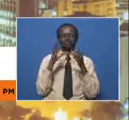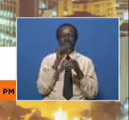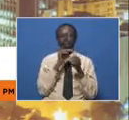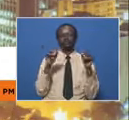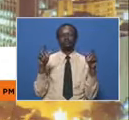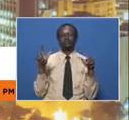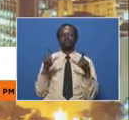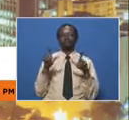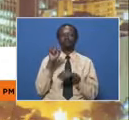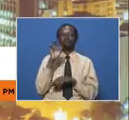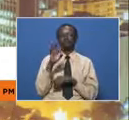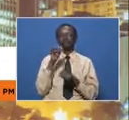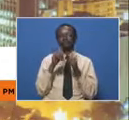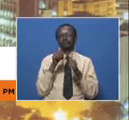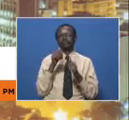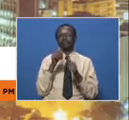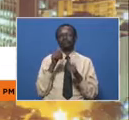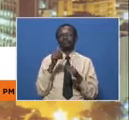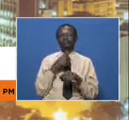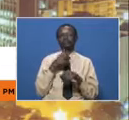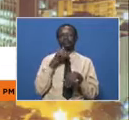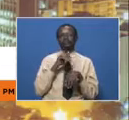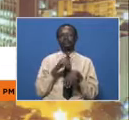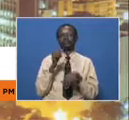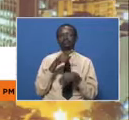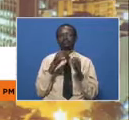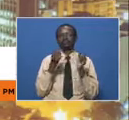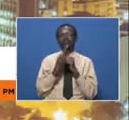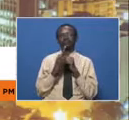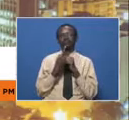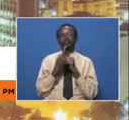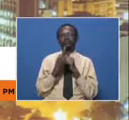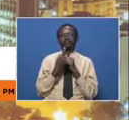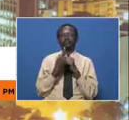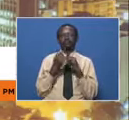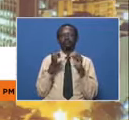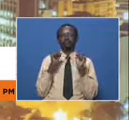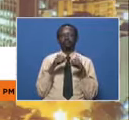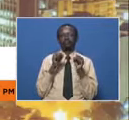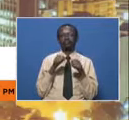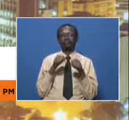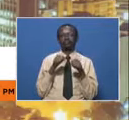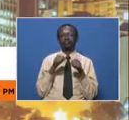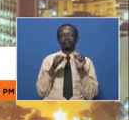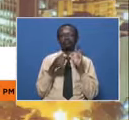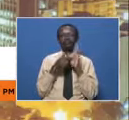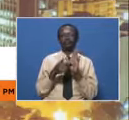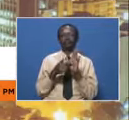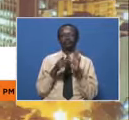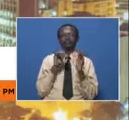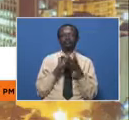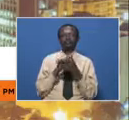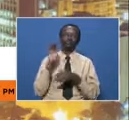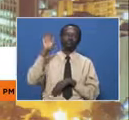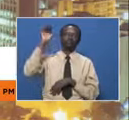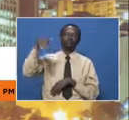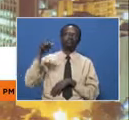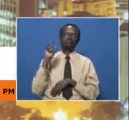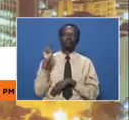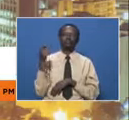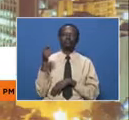is upcoming in November, it's more likely to appear that the Mount Kenya will be